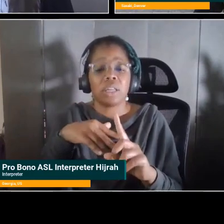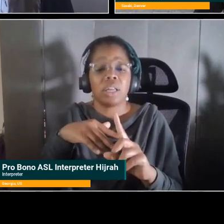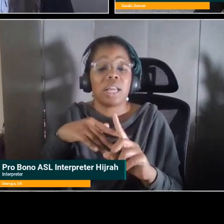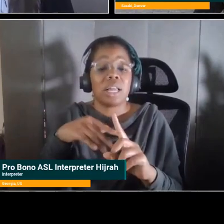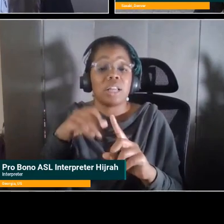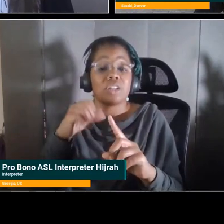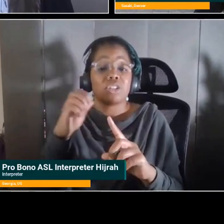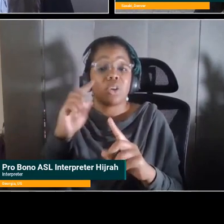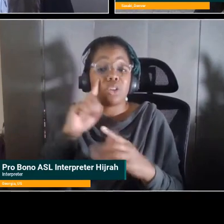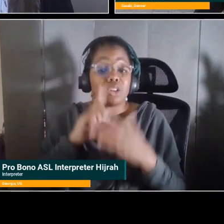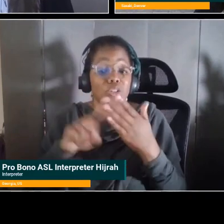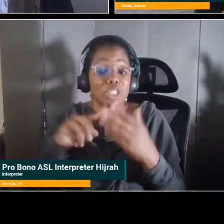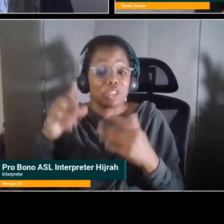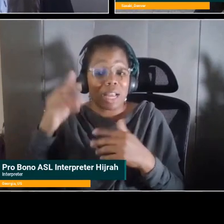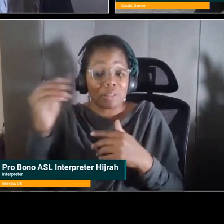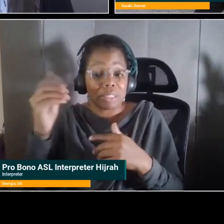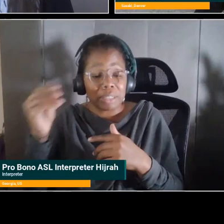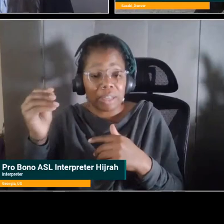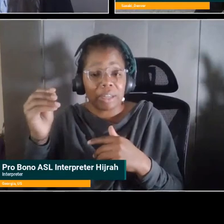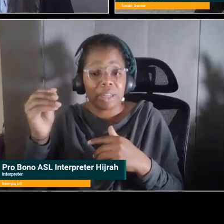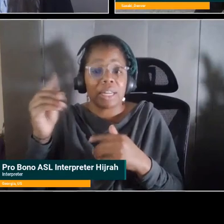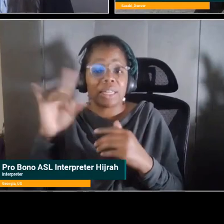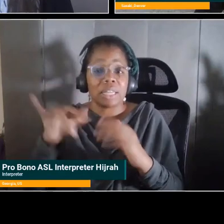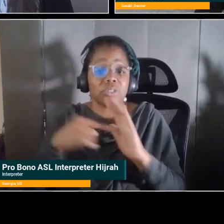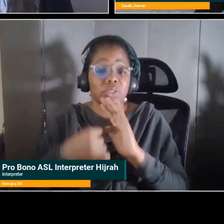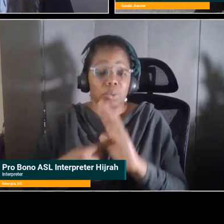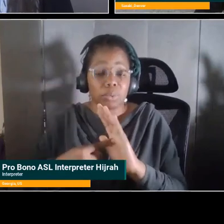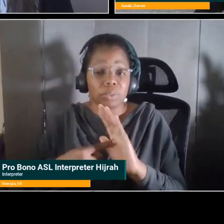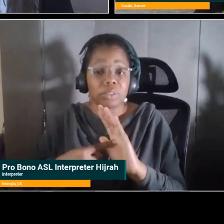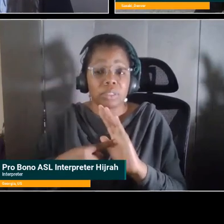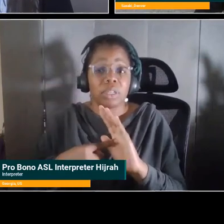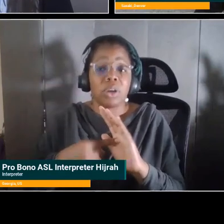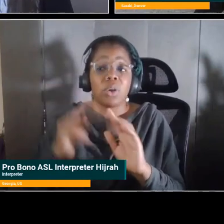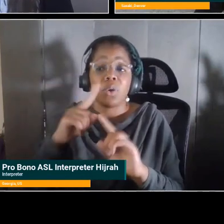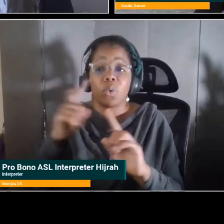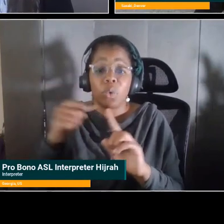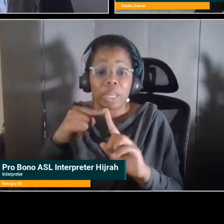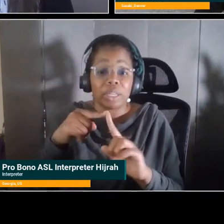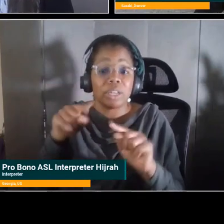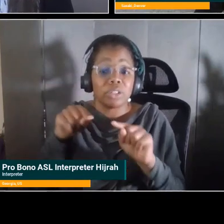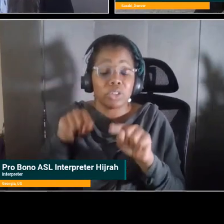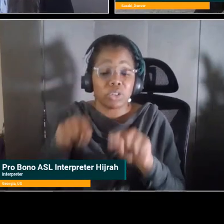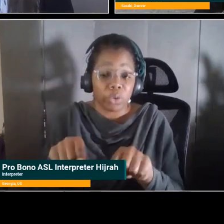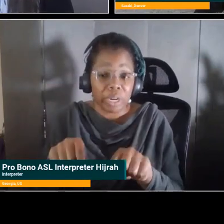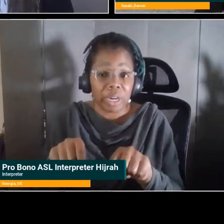outside of that urban environment that shows, you know, when during